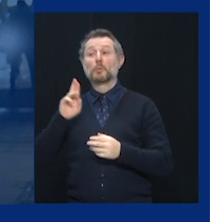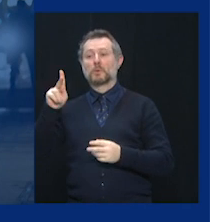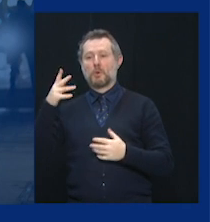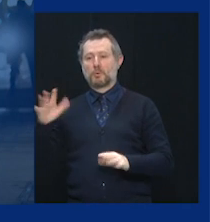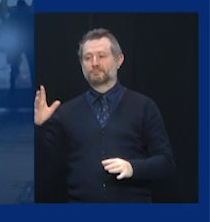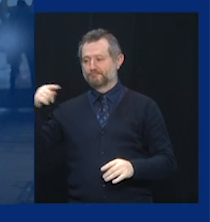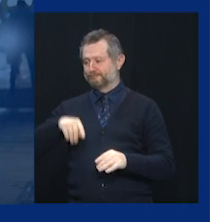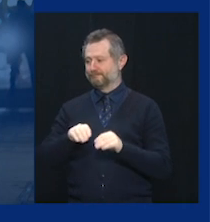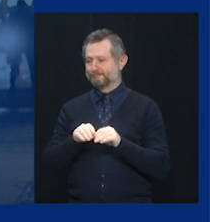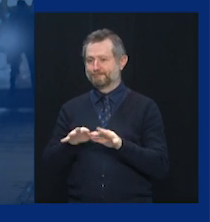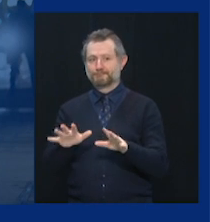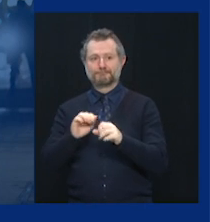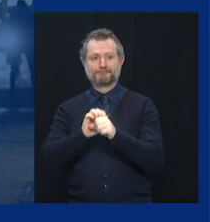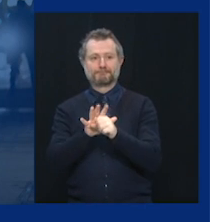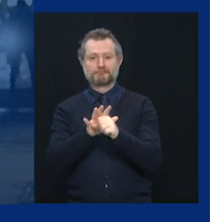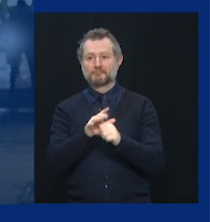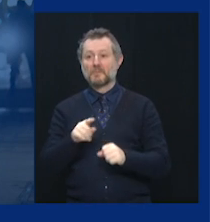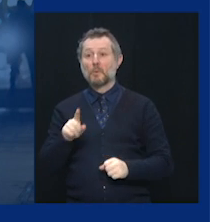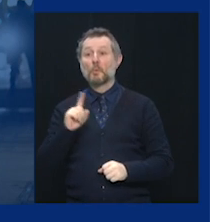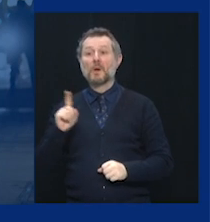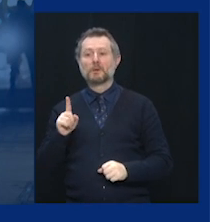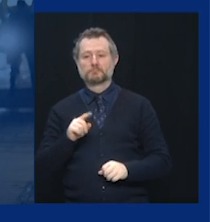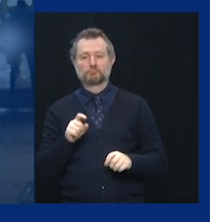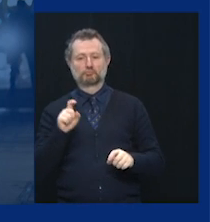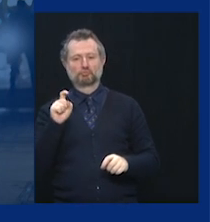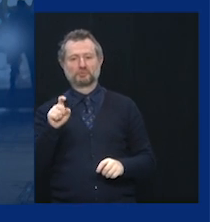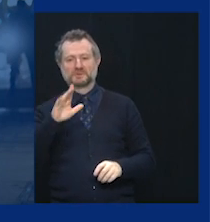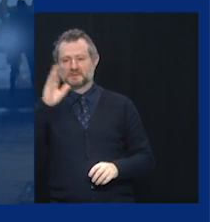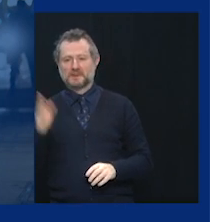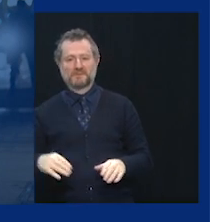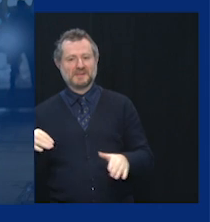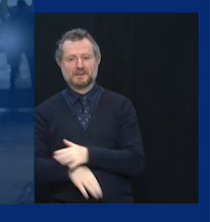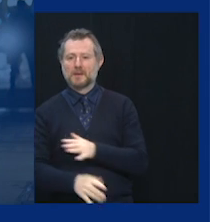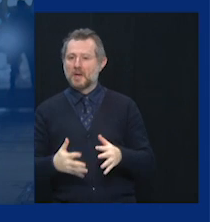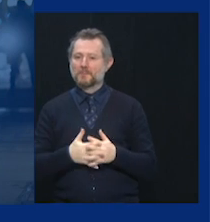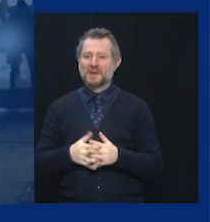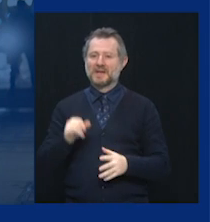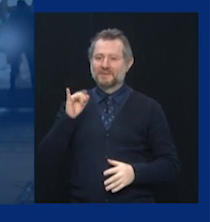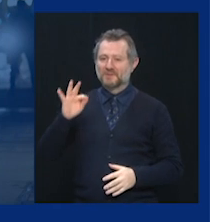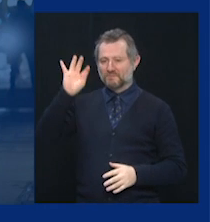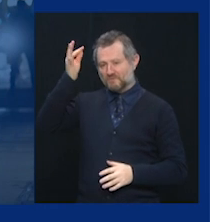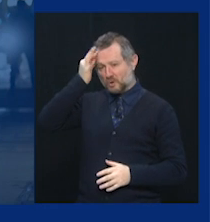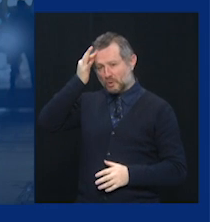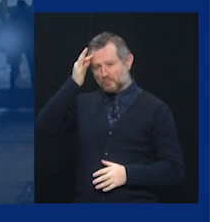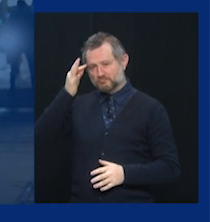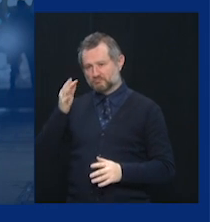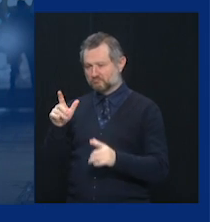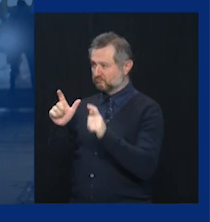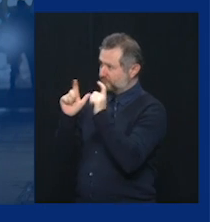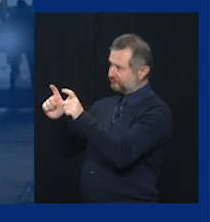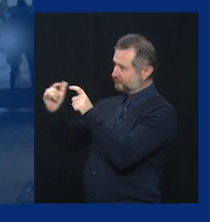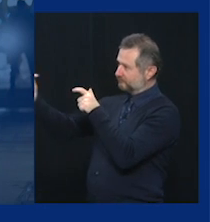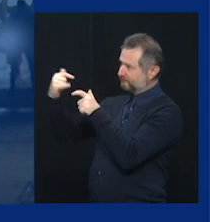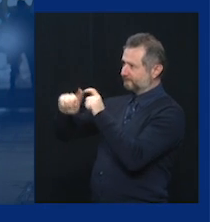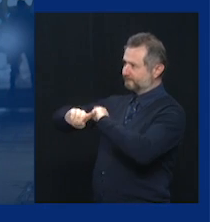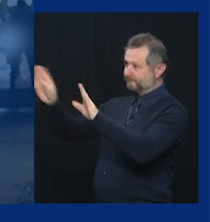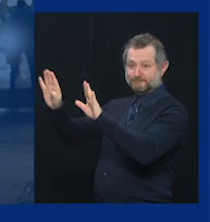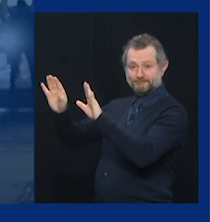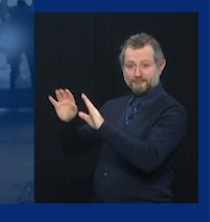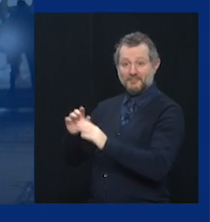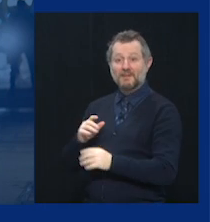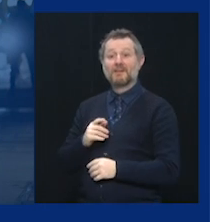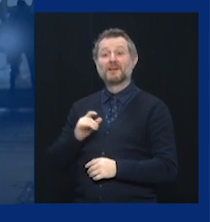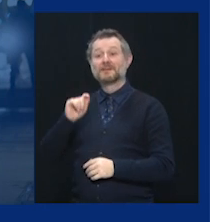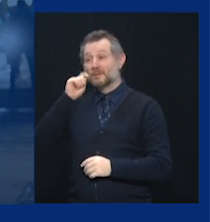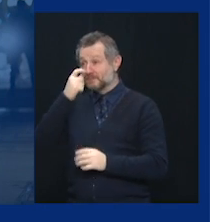never been here. If this federal government had done the testing and the quarantine mandate that other countries did. But we are where